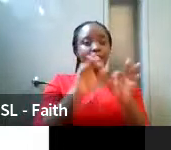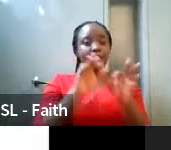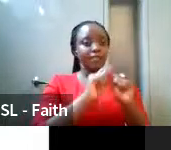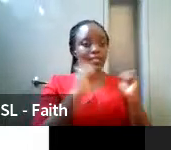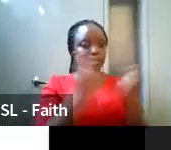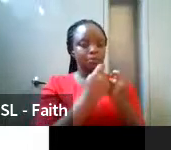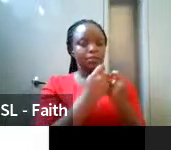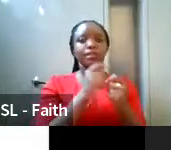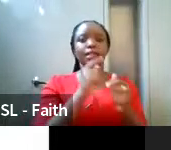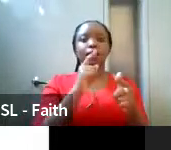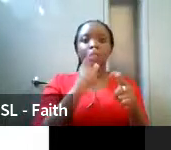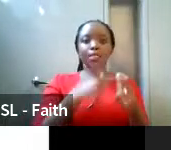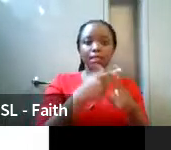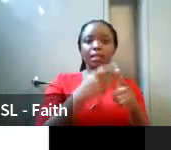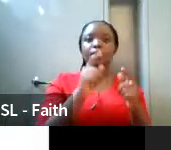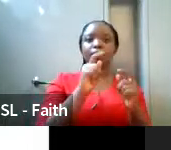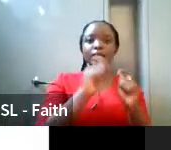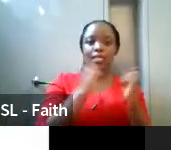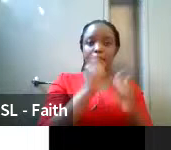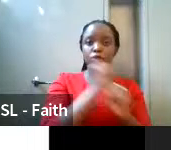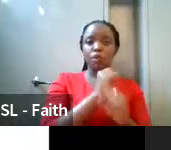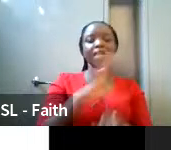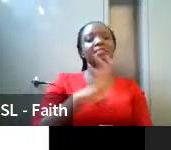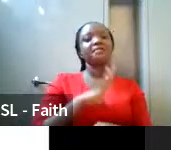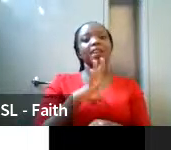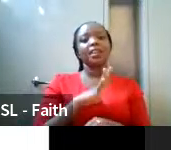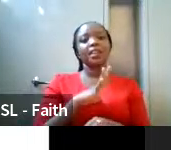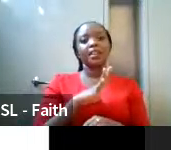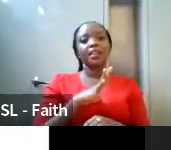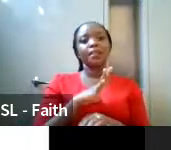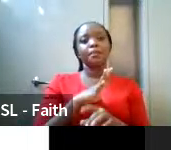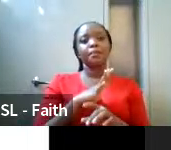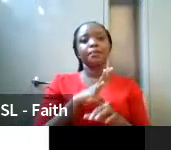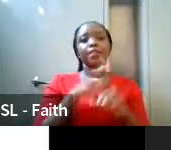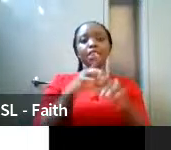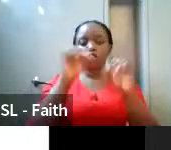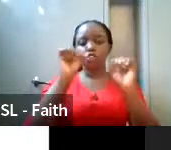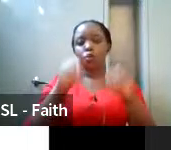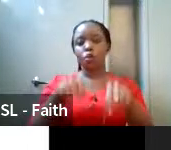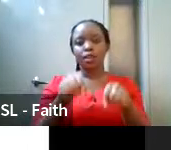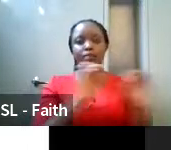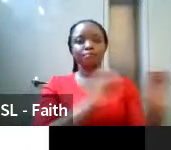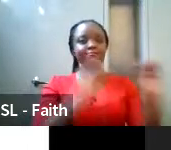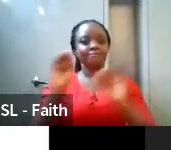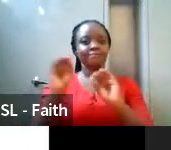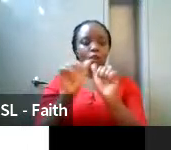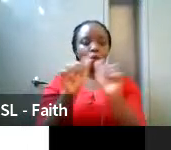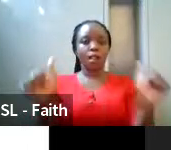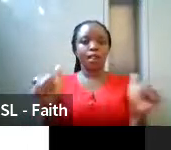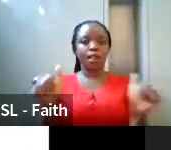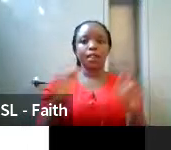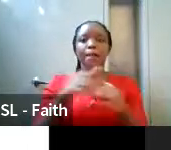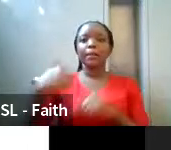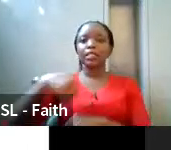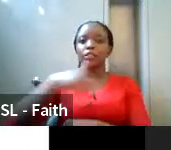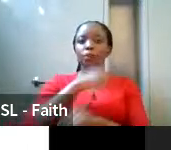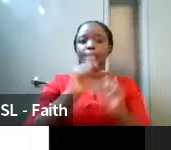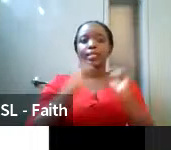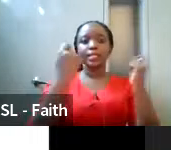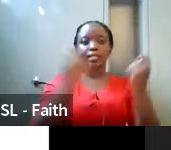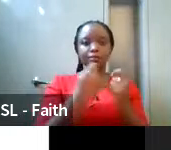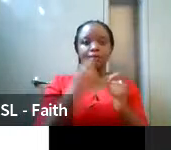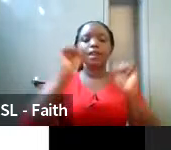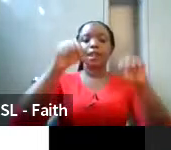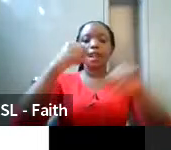your teams is working fine and you're able to just transmit properly, we as eTIMS can be able to